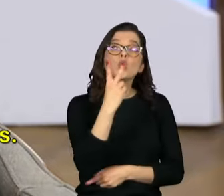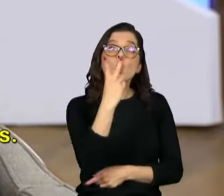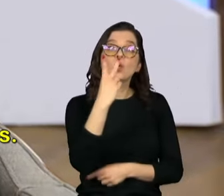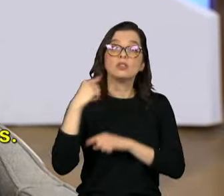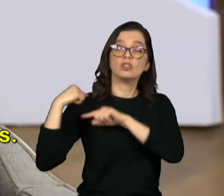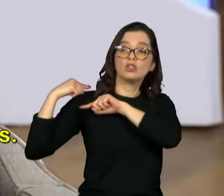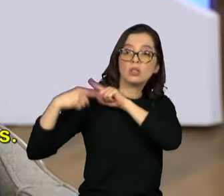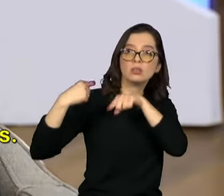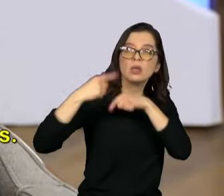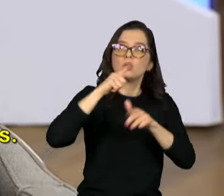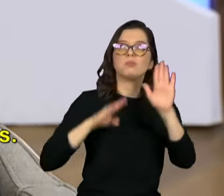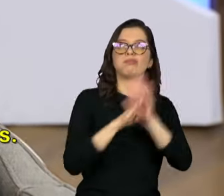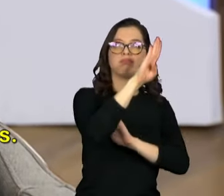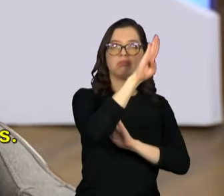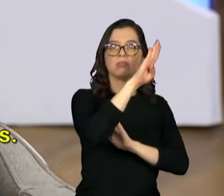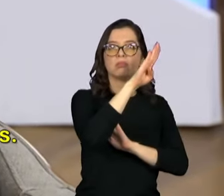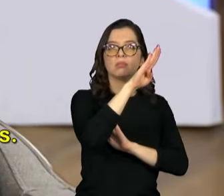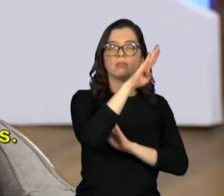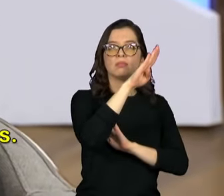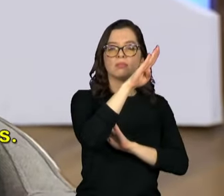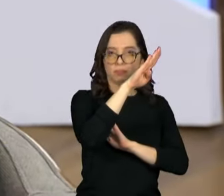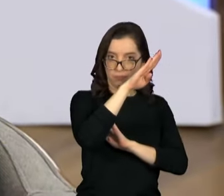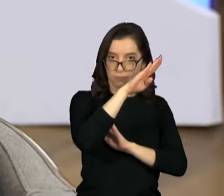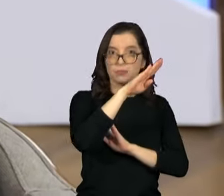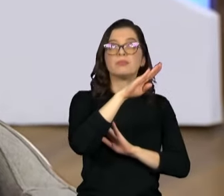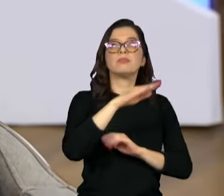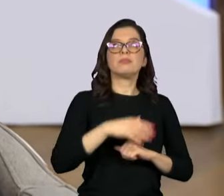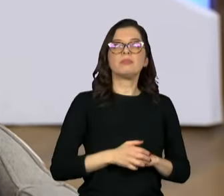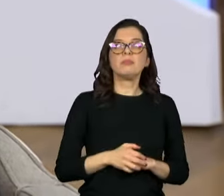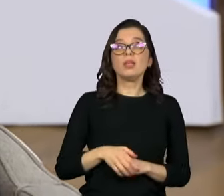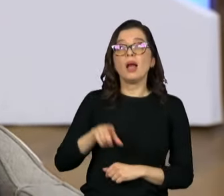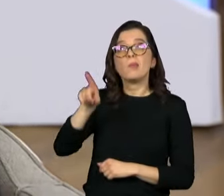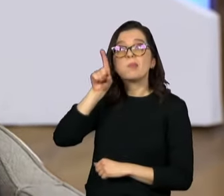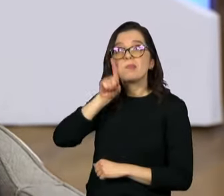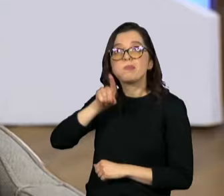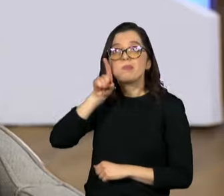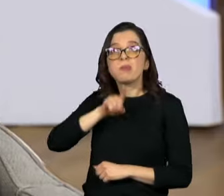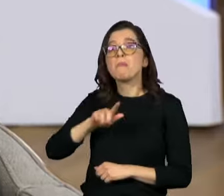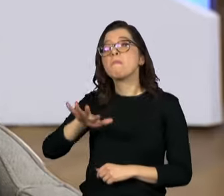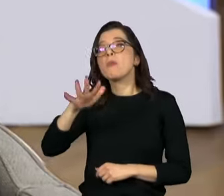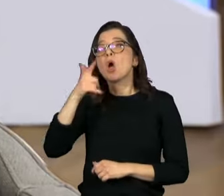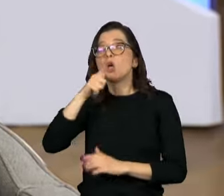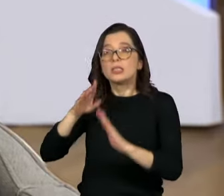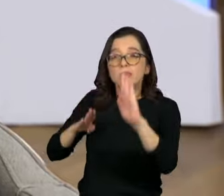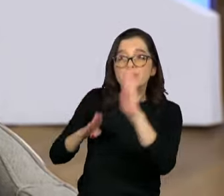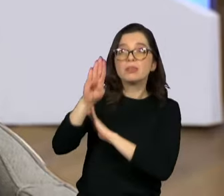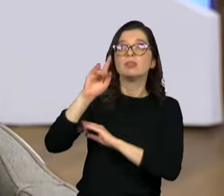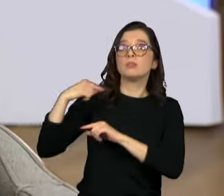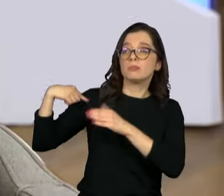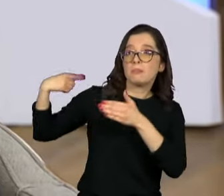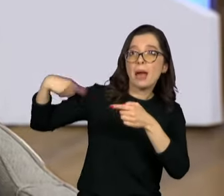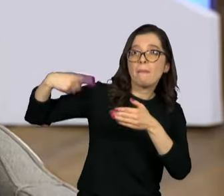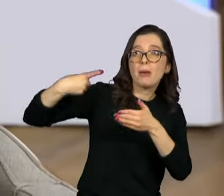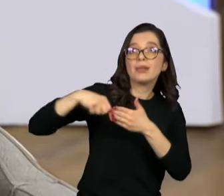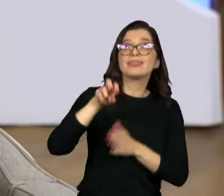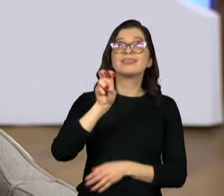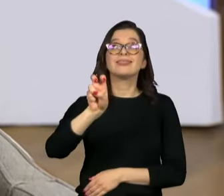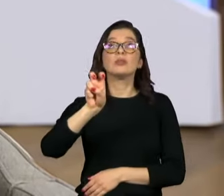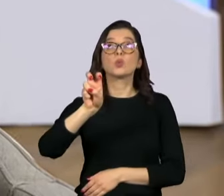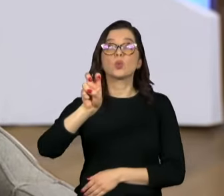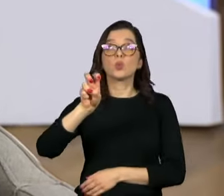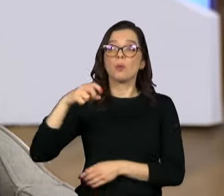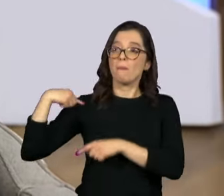2 generations to rise. In the United States, it takes, on average, 5